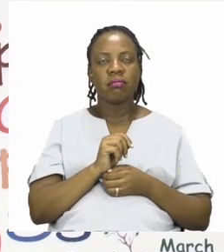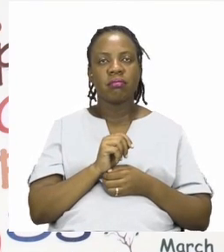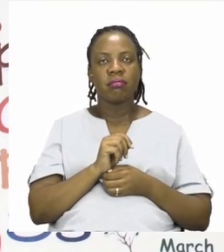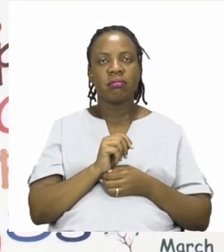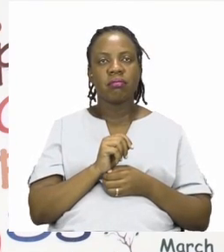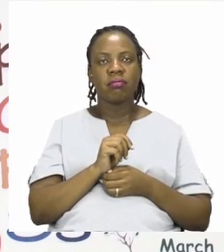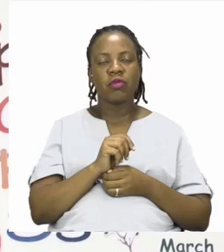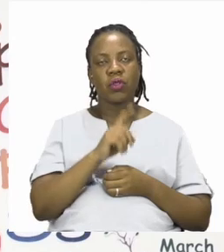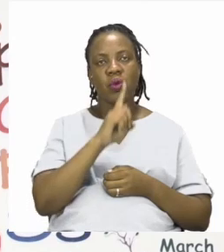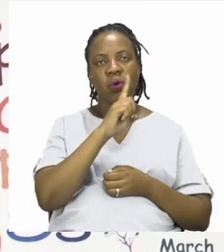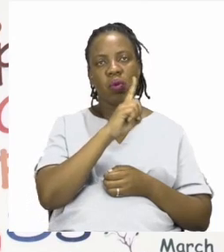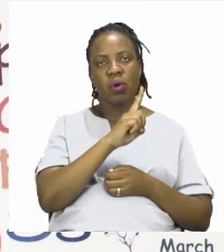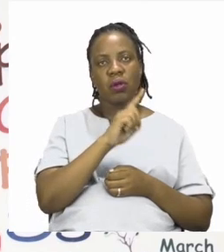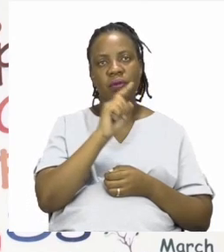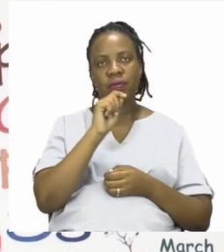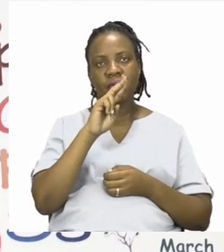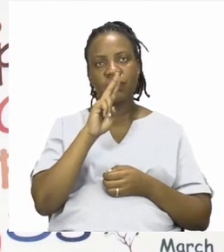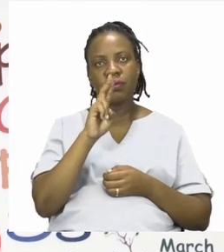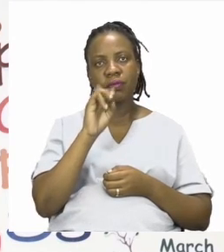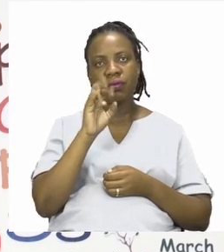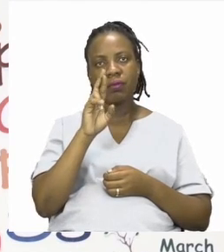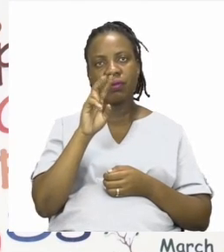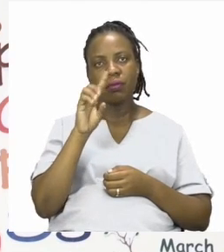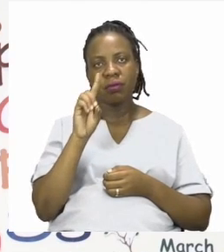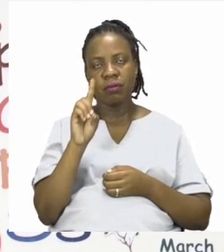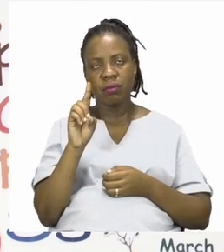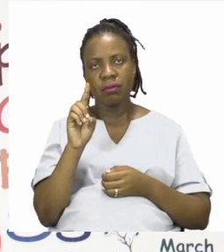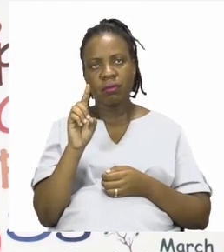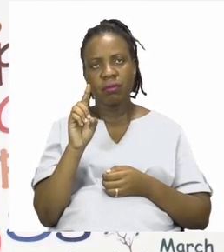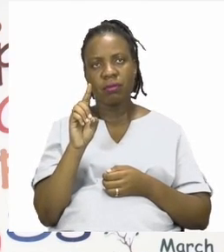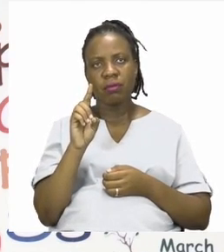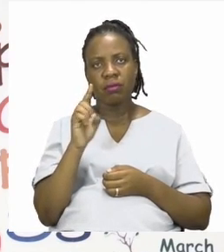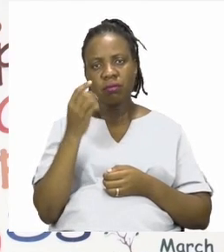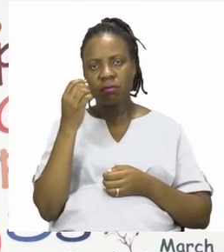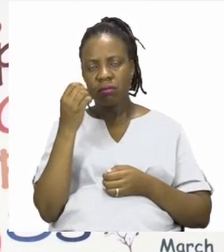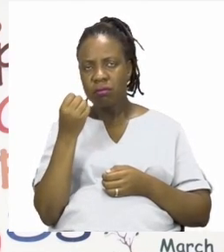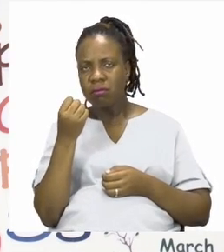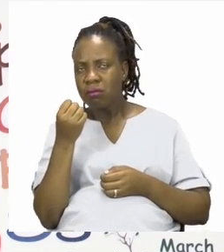says 1/3. Do we have 3